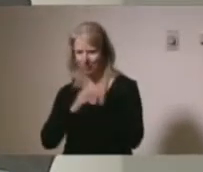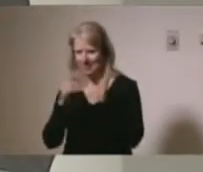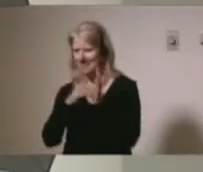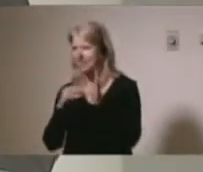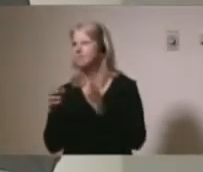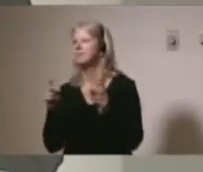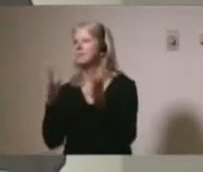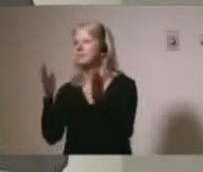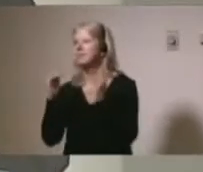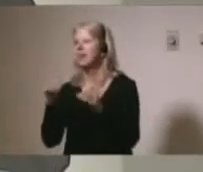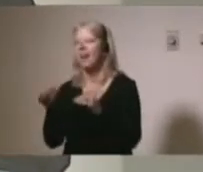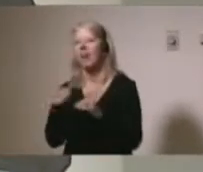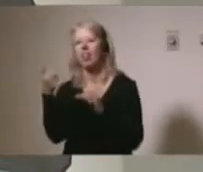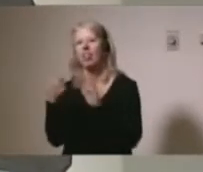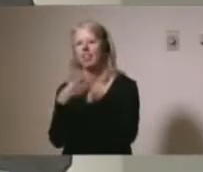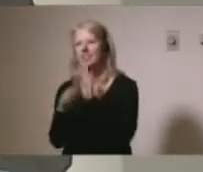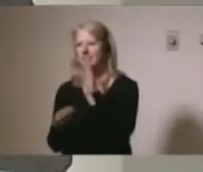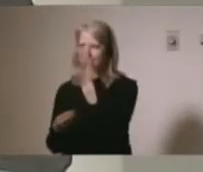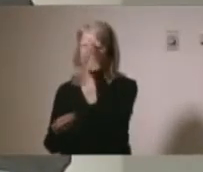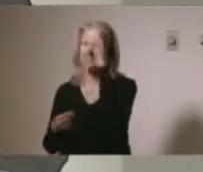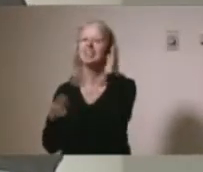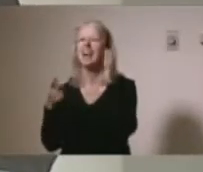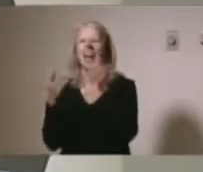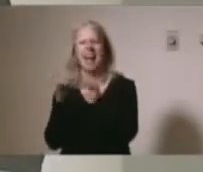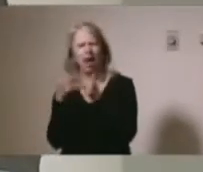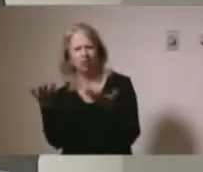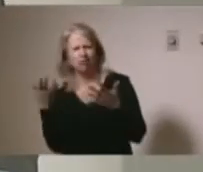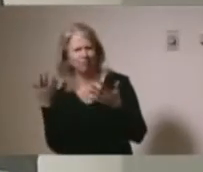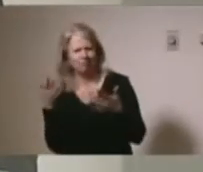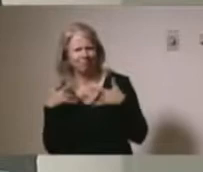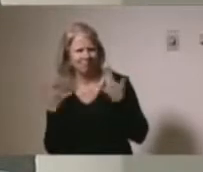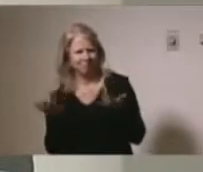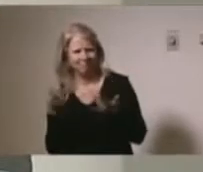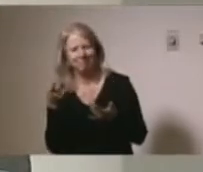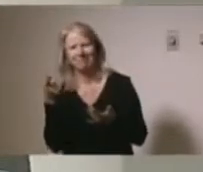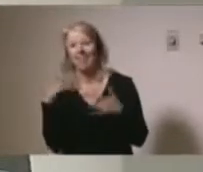Could you repeat after me? How's it going?